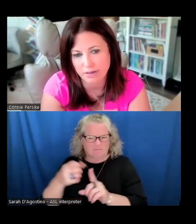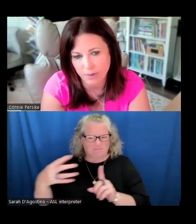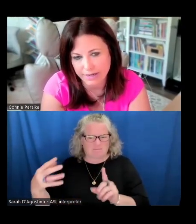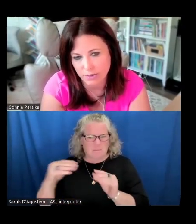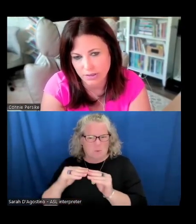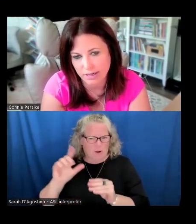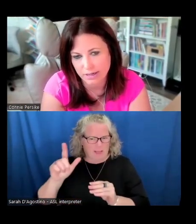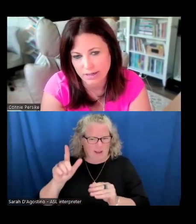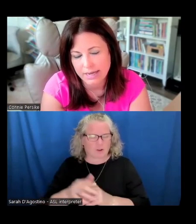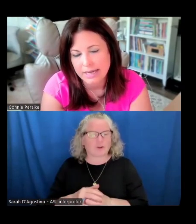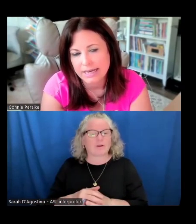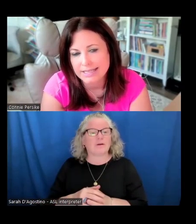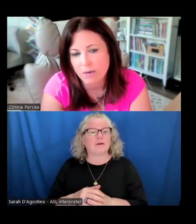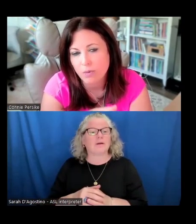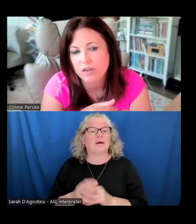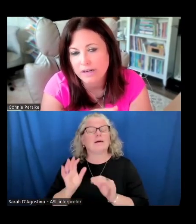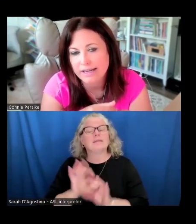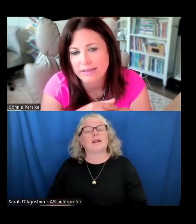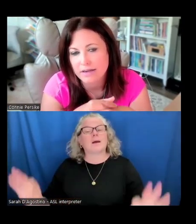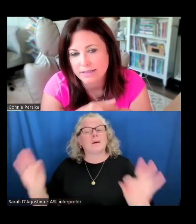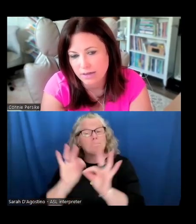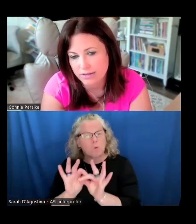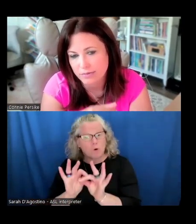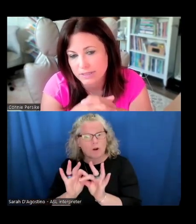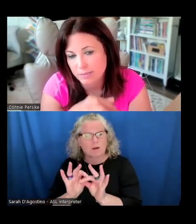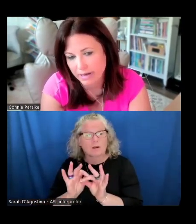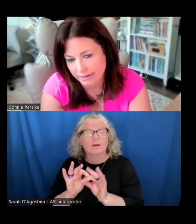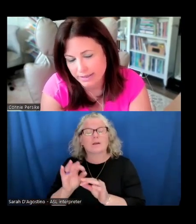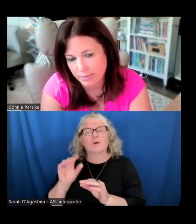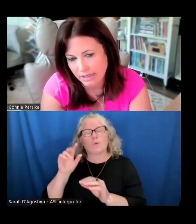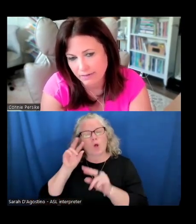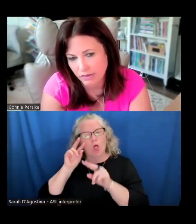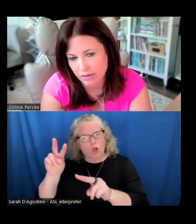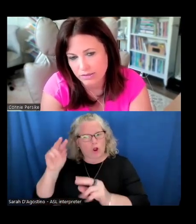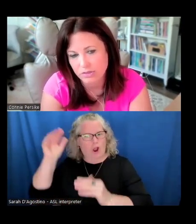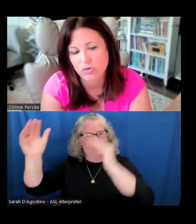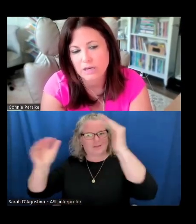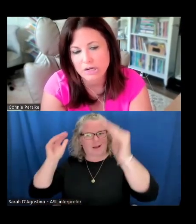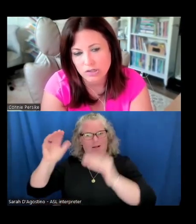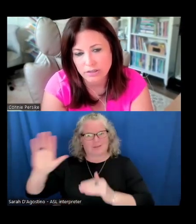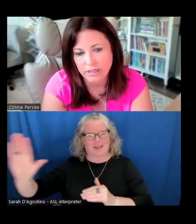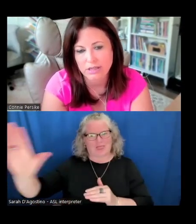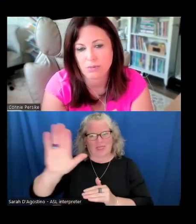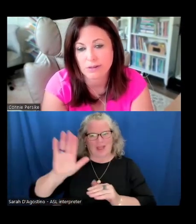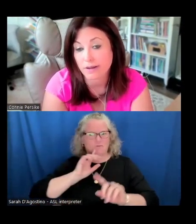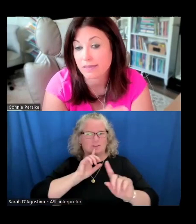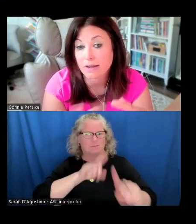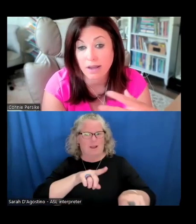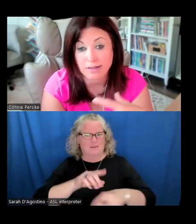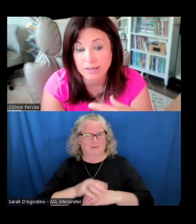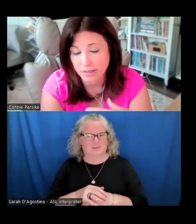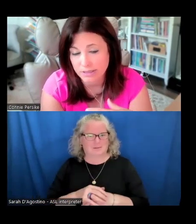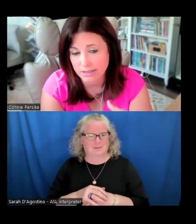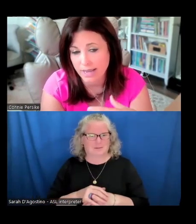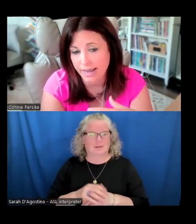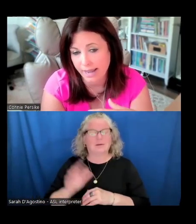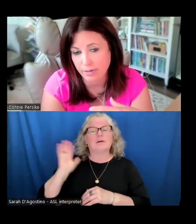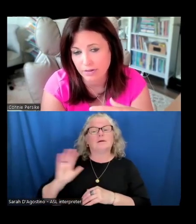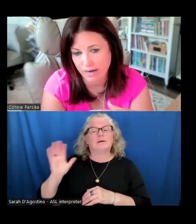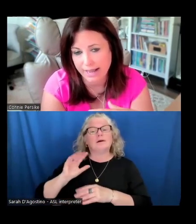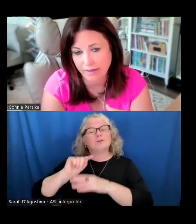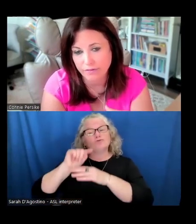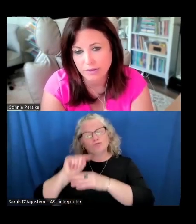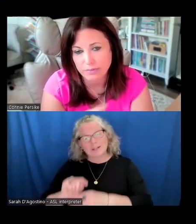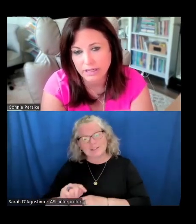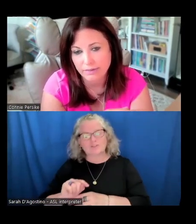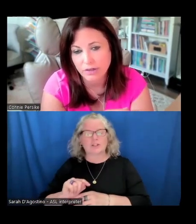difference in the Y toolkit is that we're looking at the adult's response to behaviors. Traditionally, you would look at the consequences that happen